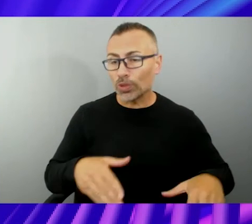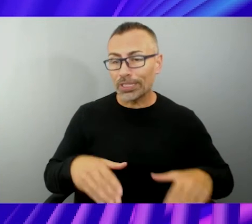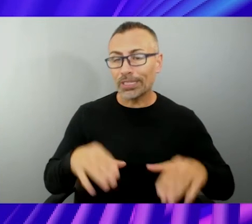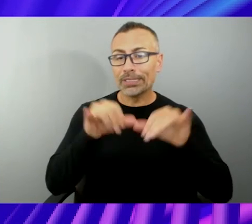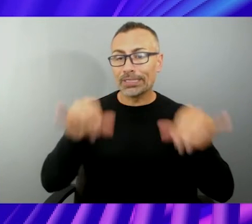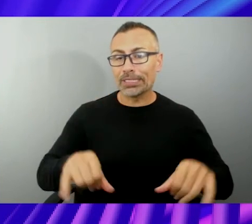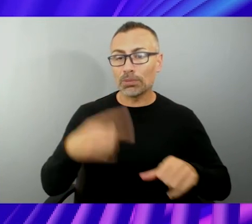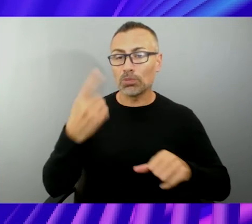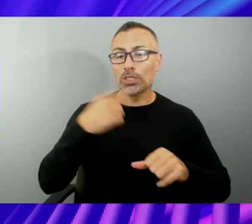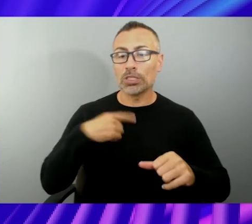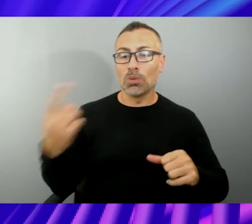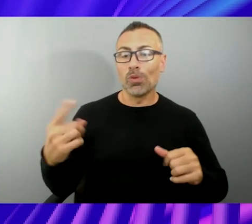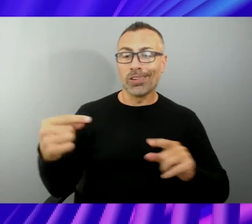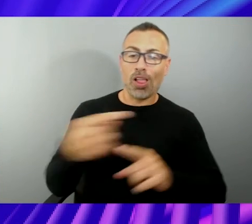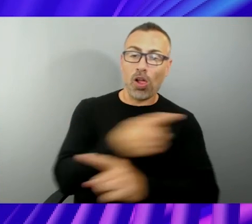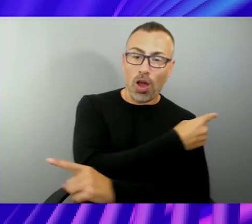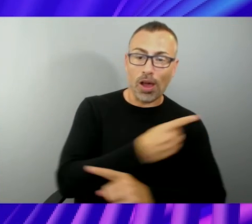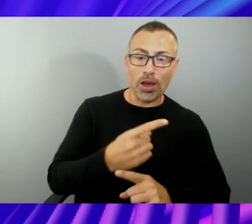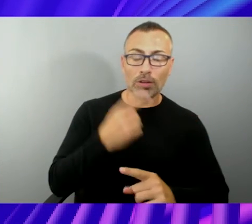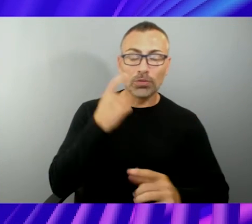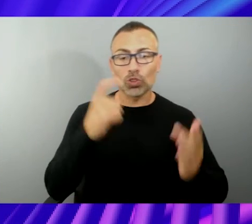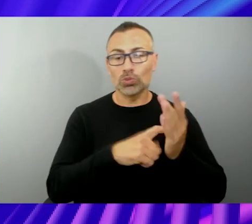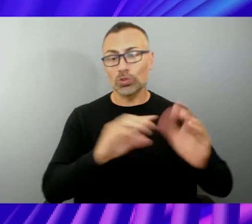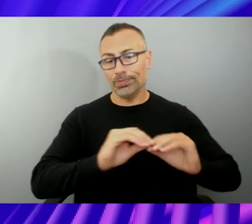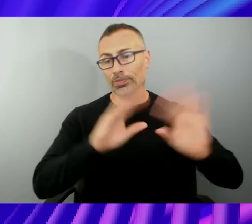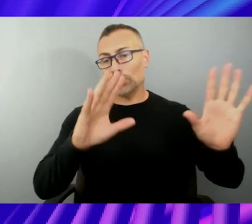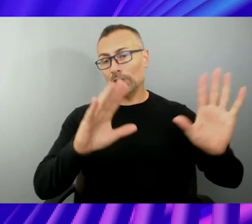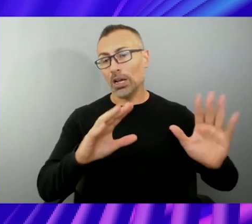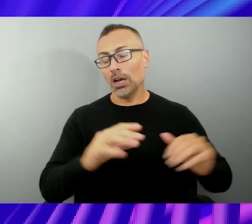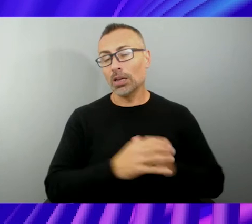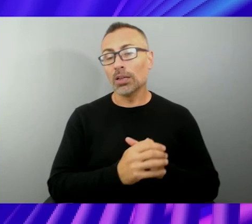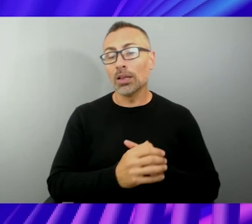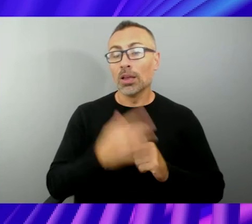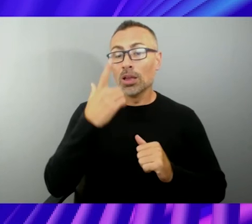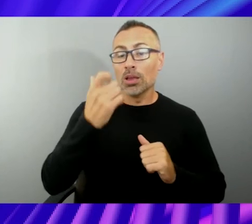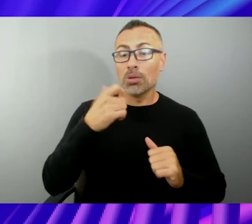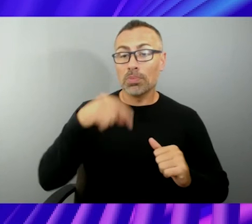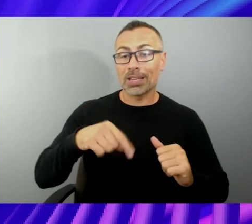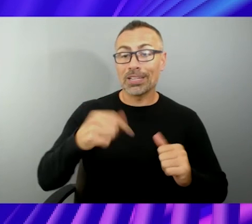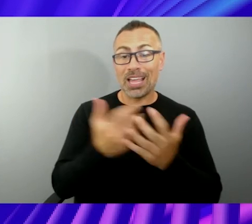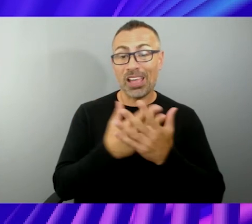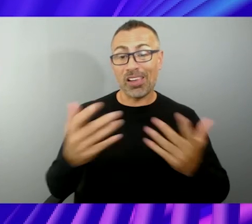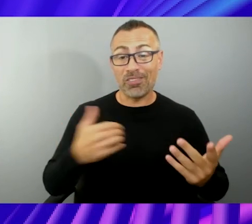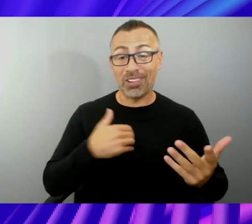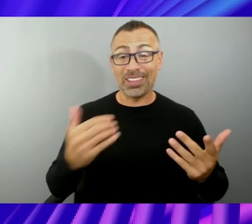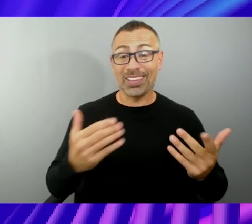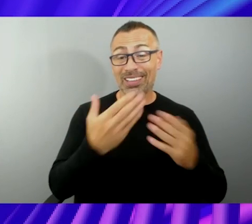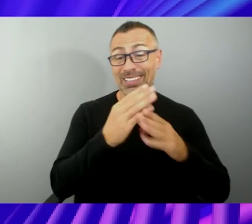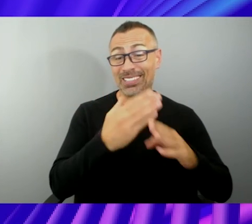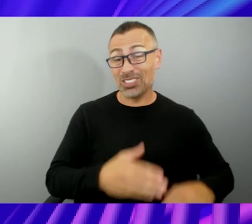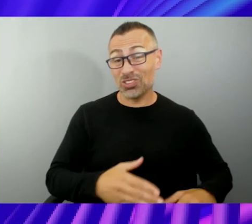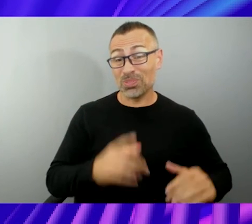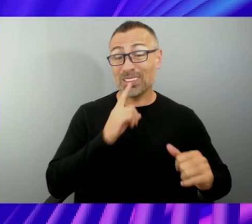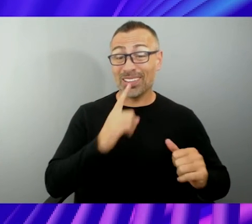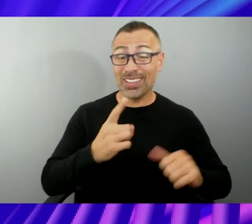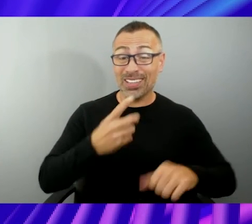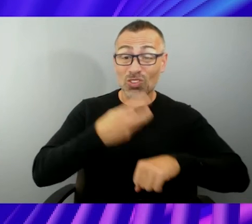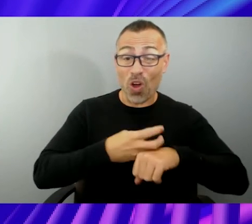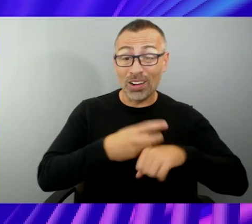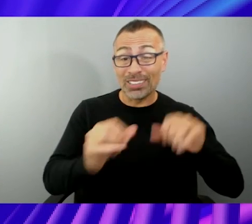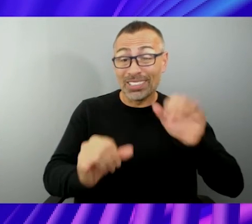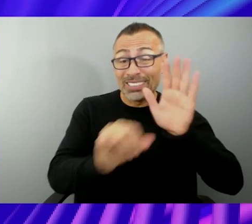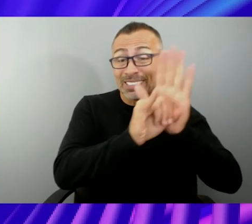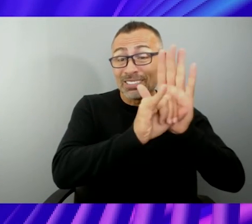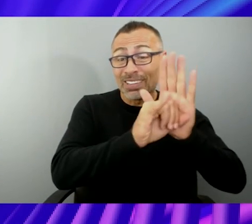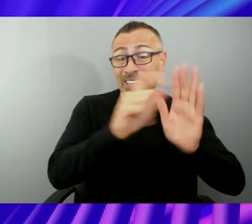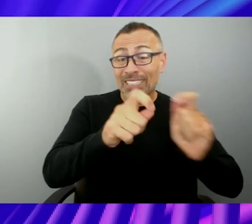to observe, in the sense that from the dance group it is easier to observe. But since everything is kind of distributed, it is actually difficult to identify what is going on as a